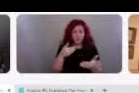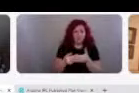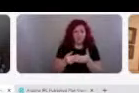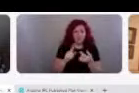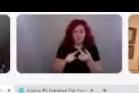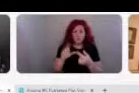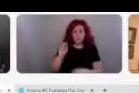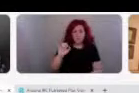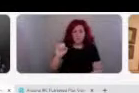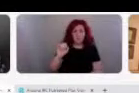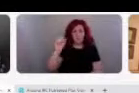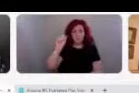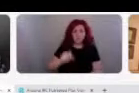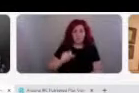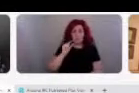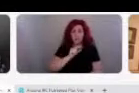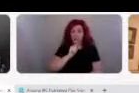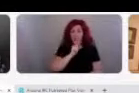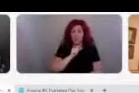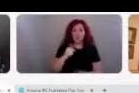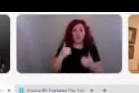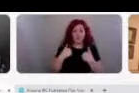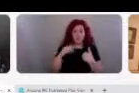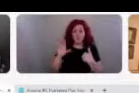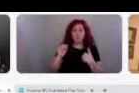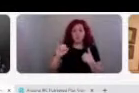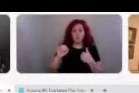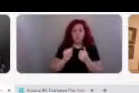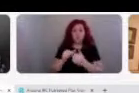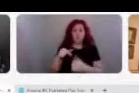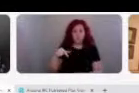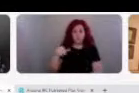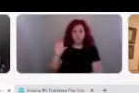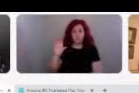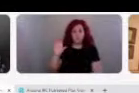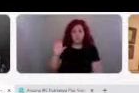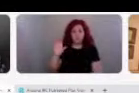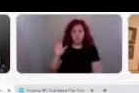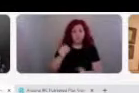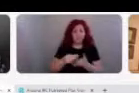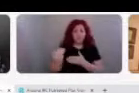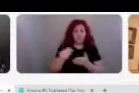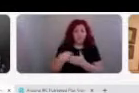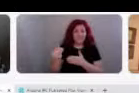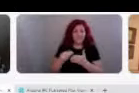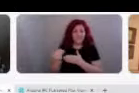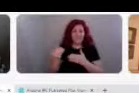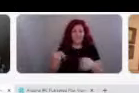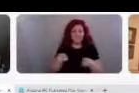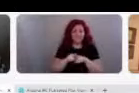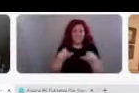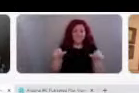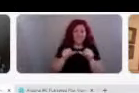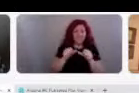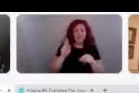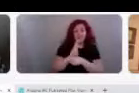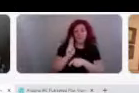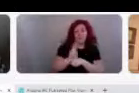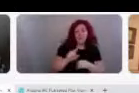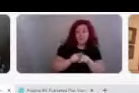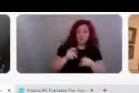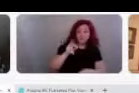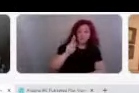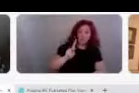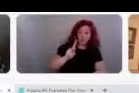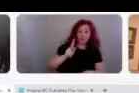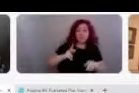interest southern gilbert does share a commute of interest with queen creek we shop in similar areas use similar parks and trails and family